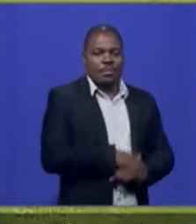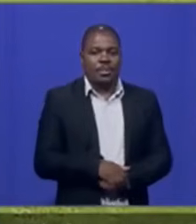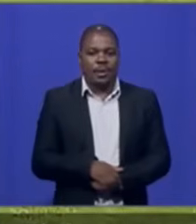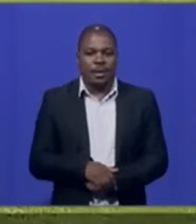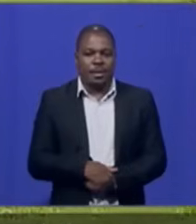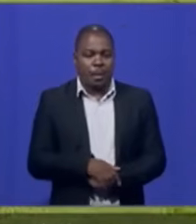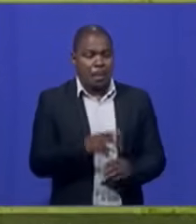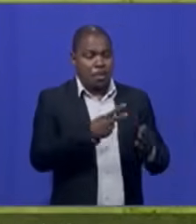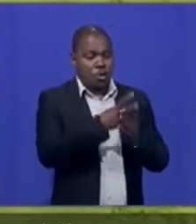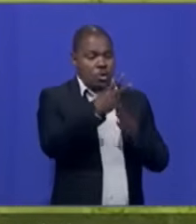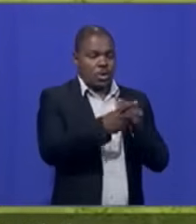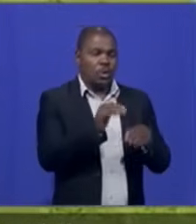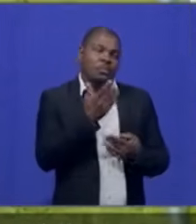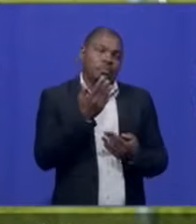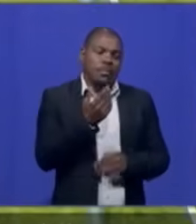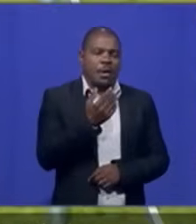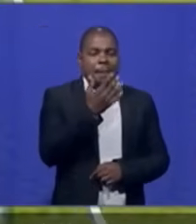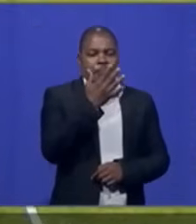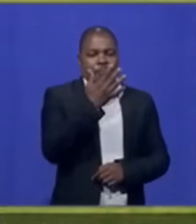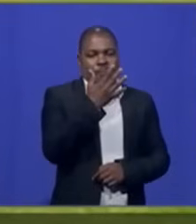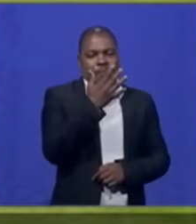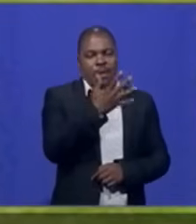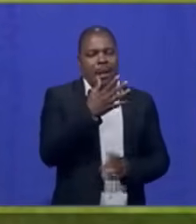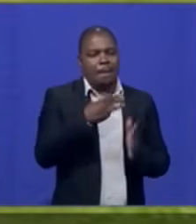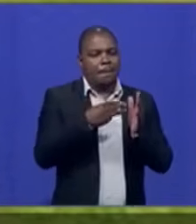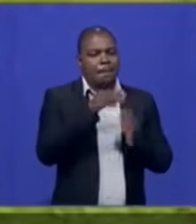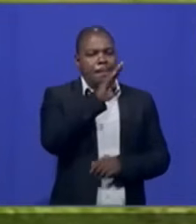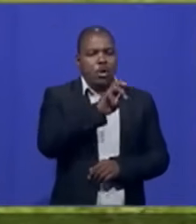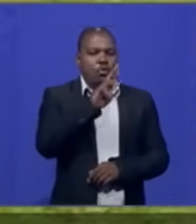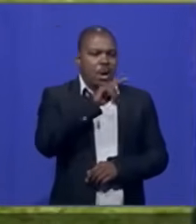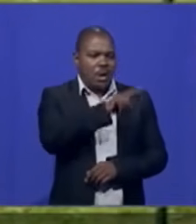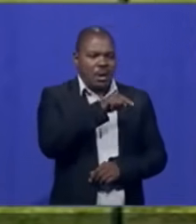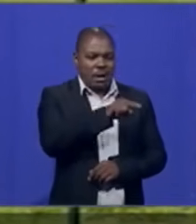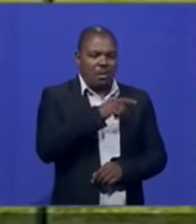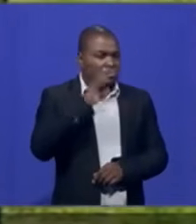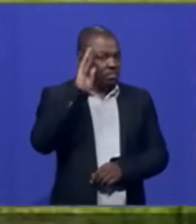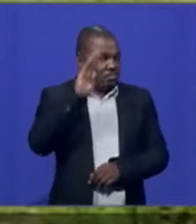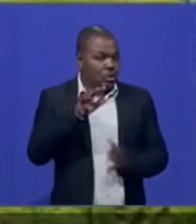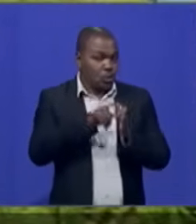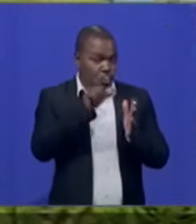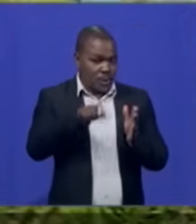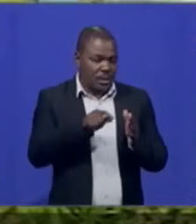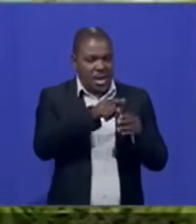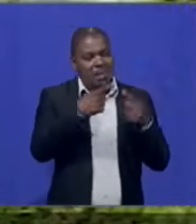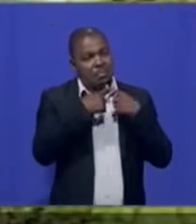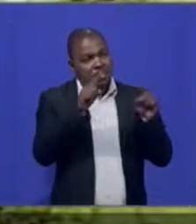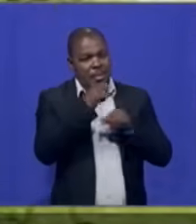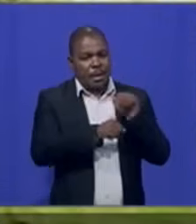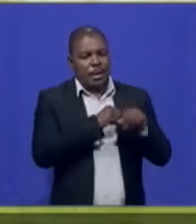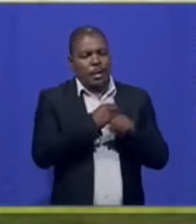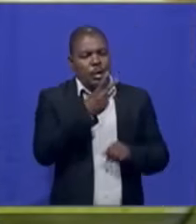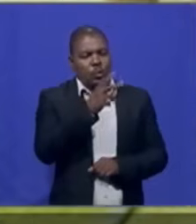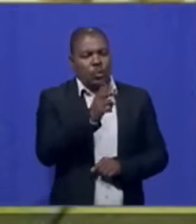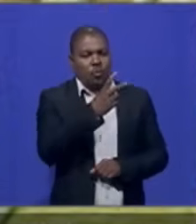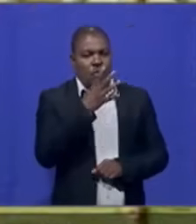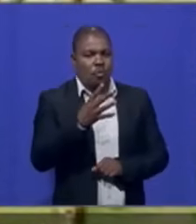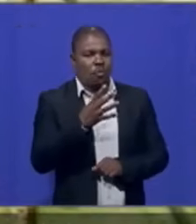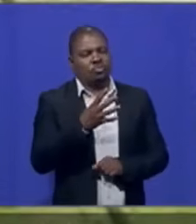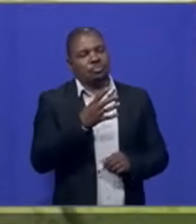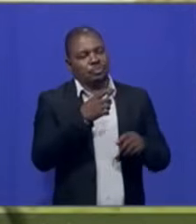Projeke ya dibilone di le 5 tsa diranta ya lefelo bonno la baithuti e o itsisitsweng ka 2024 e ne a emisiwa ka